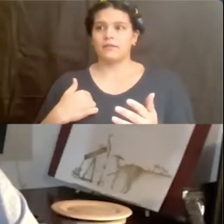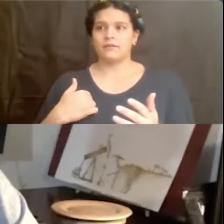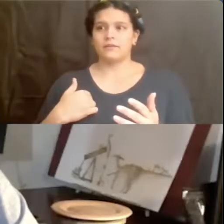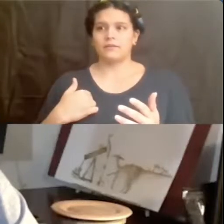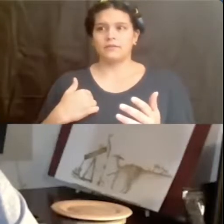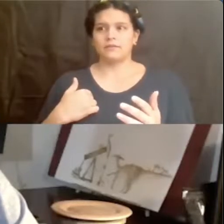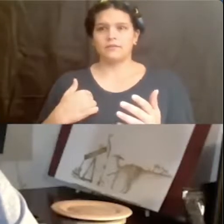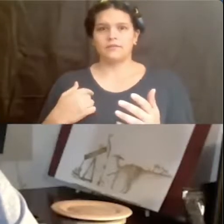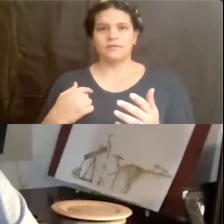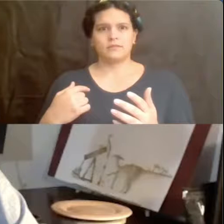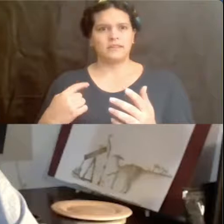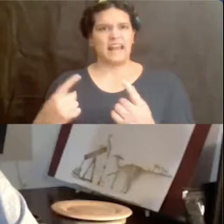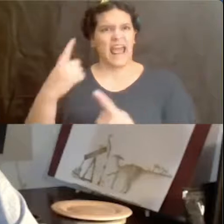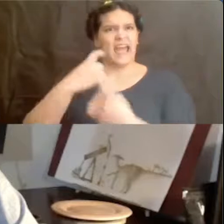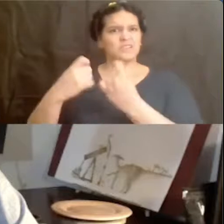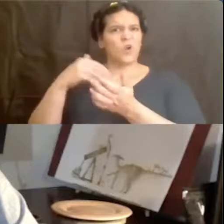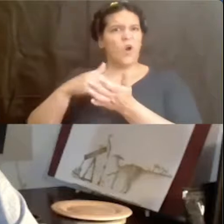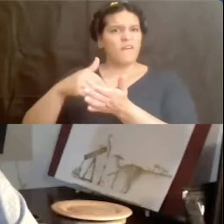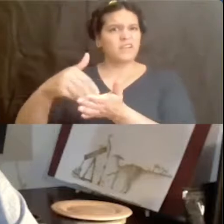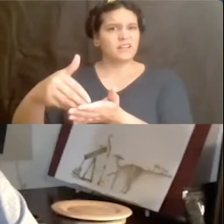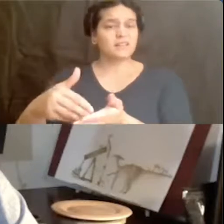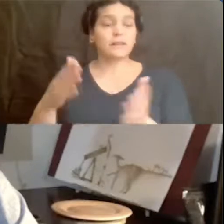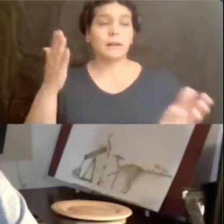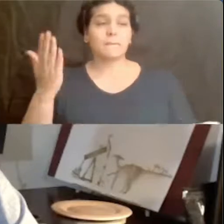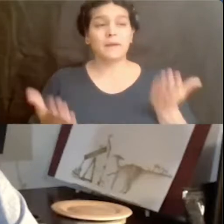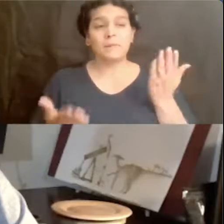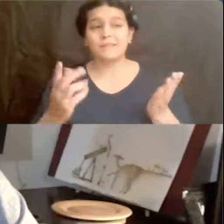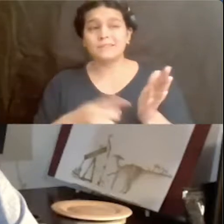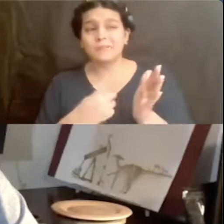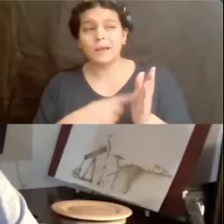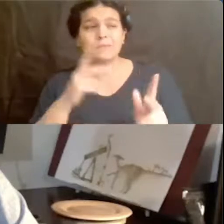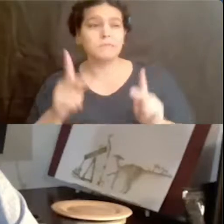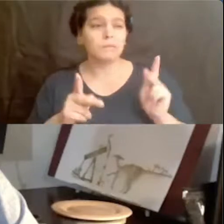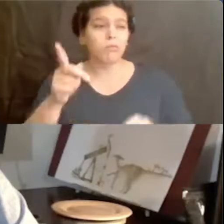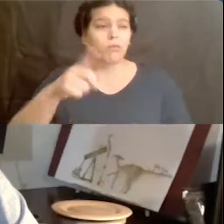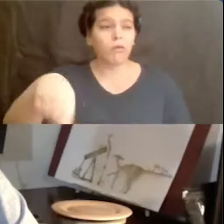maybe sometimes people are